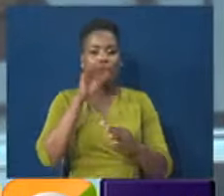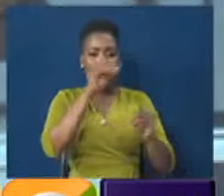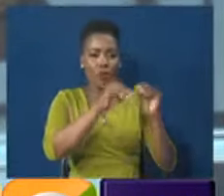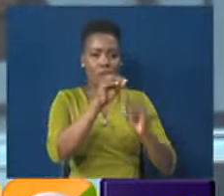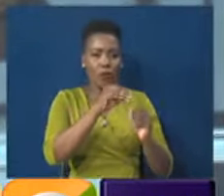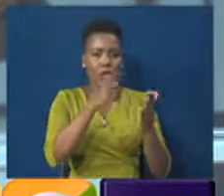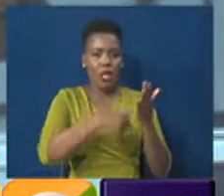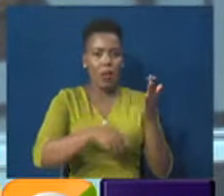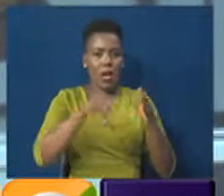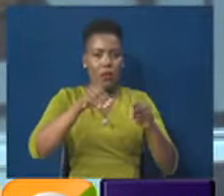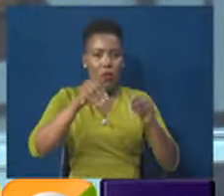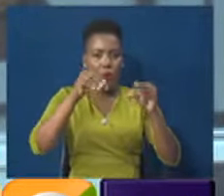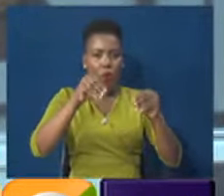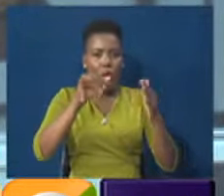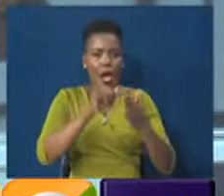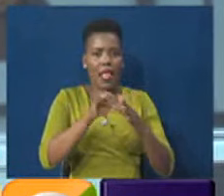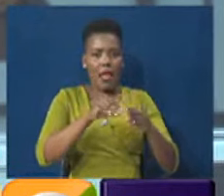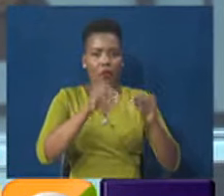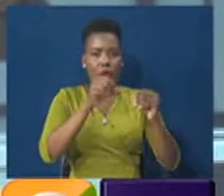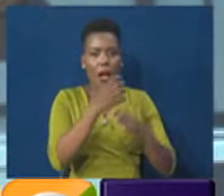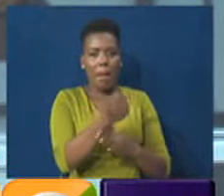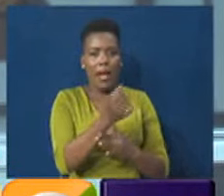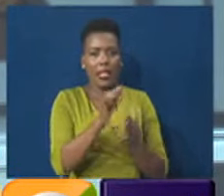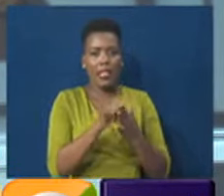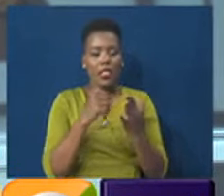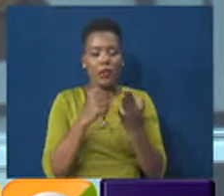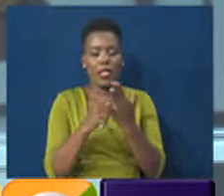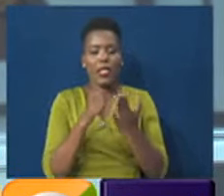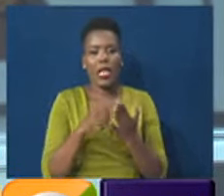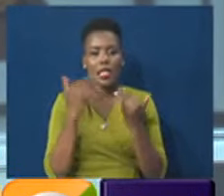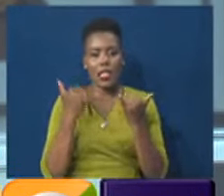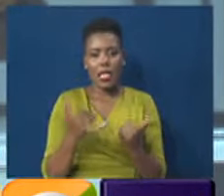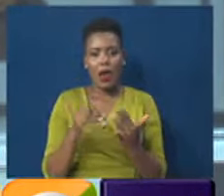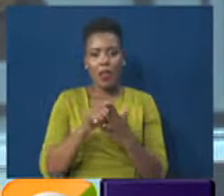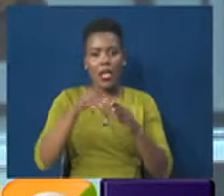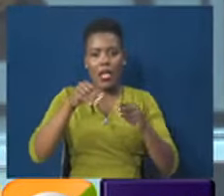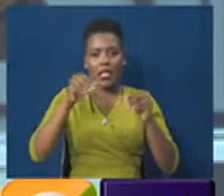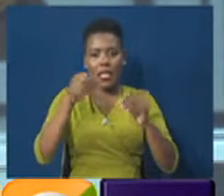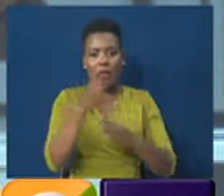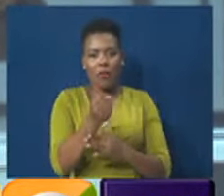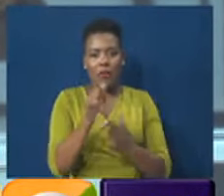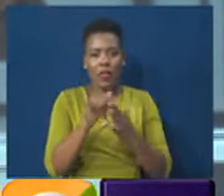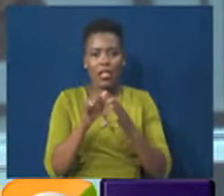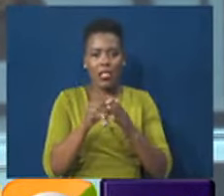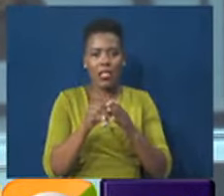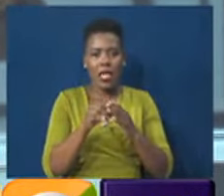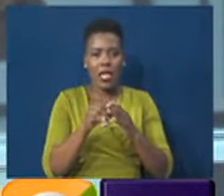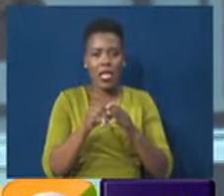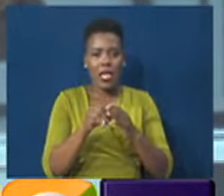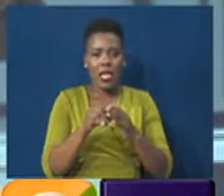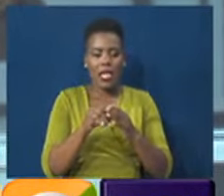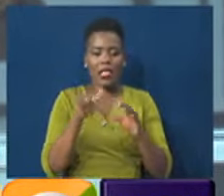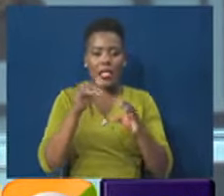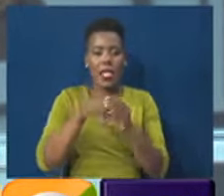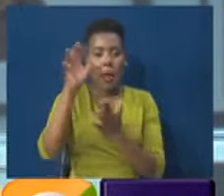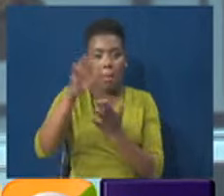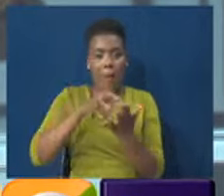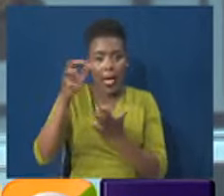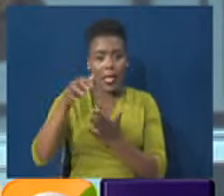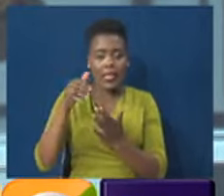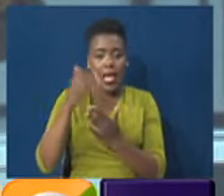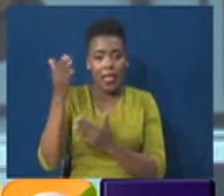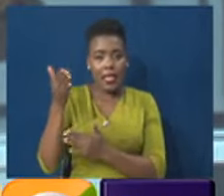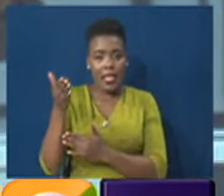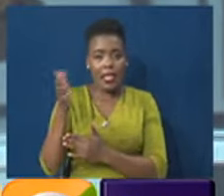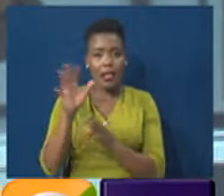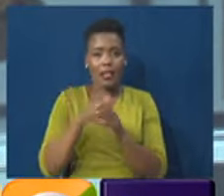unga. Naam. Hii bei ya unga ambayo tunaongea juu yake ni ile unga ambayo iko kwenye packet, iko kwenye supermarket, iko kwenye miji. No. It